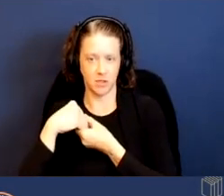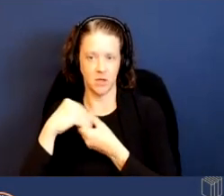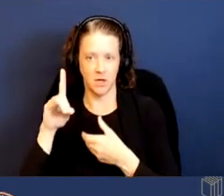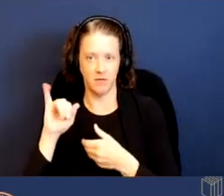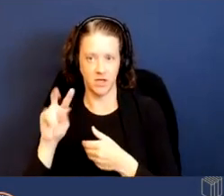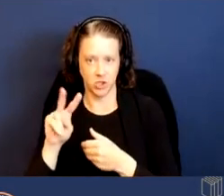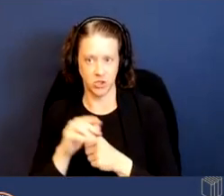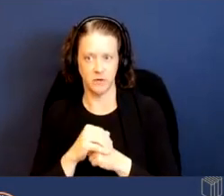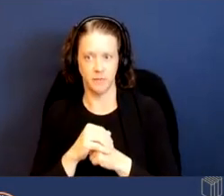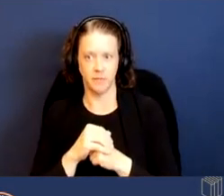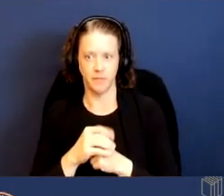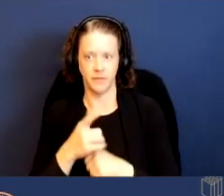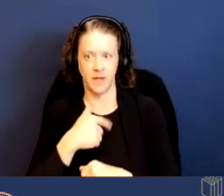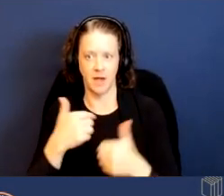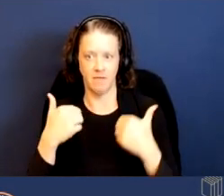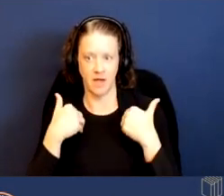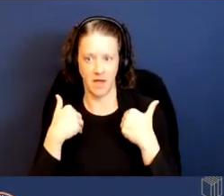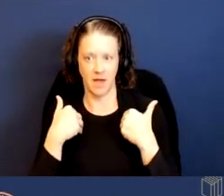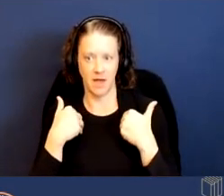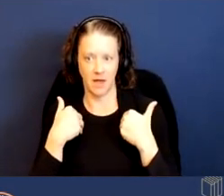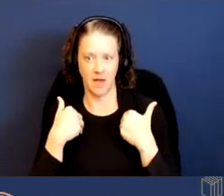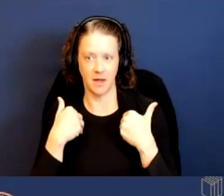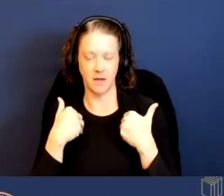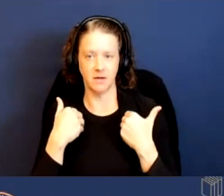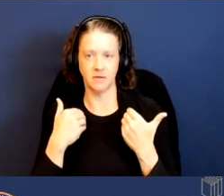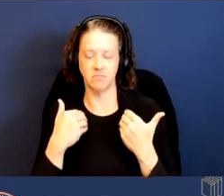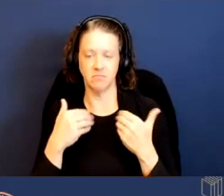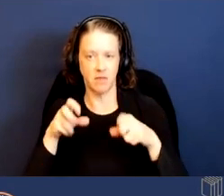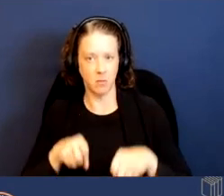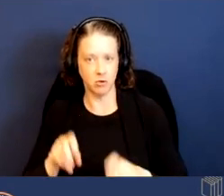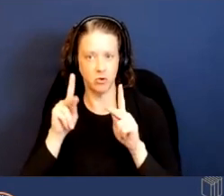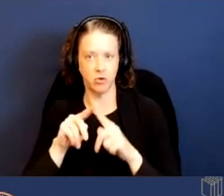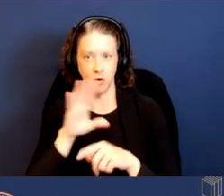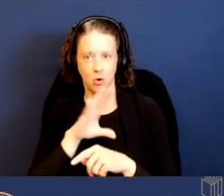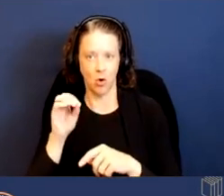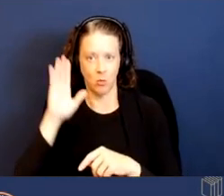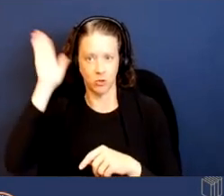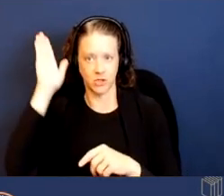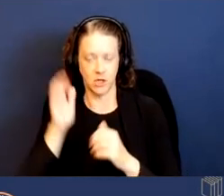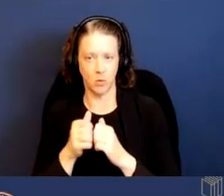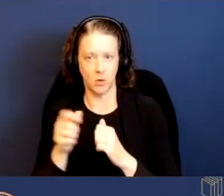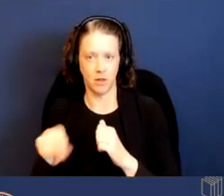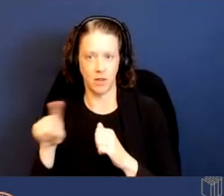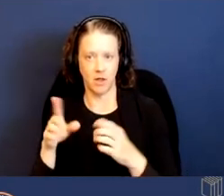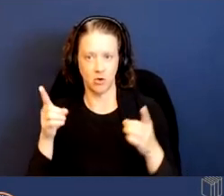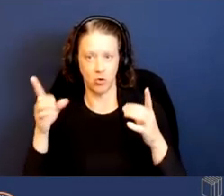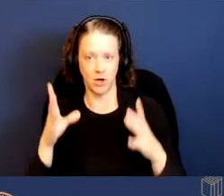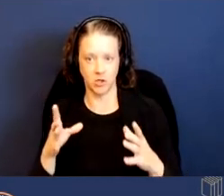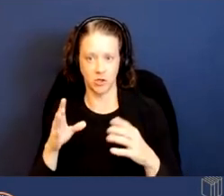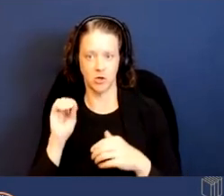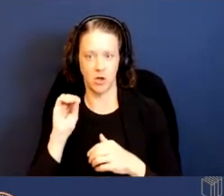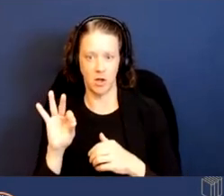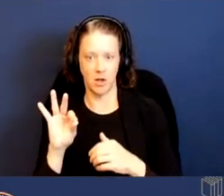division. I've had the opportunity to co-present with the director